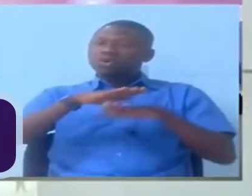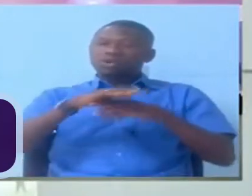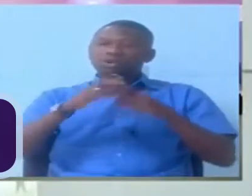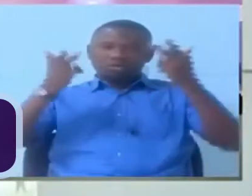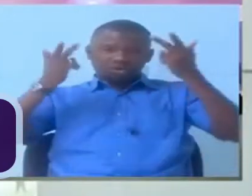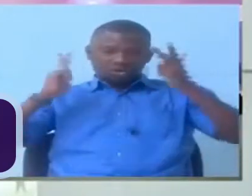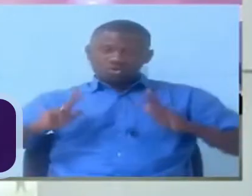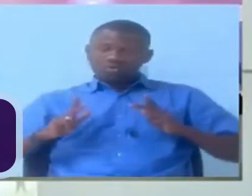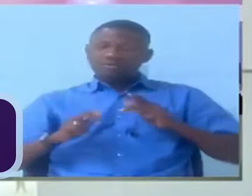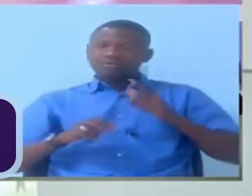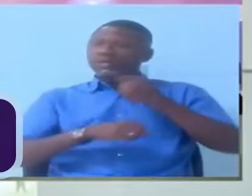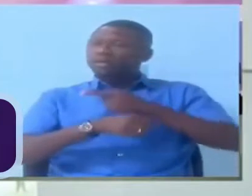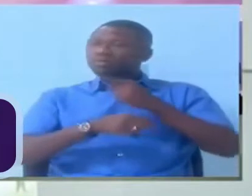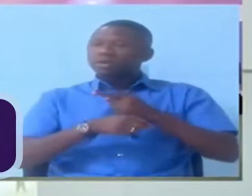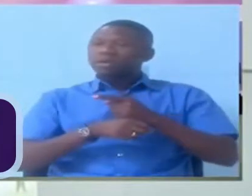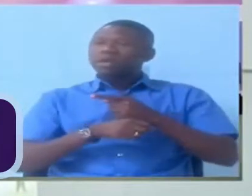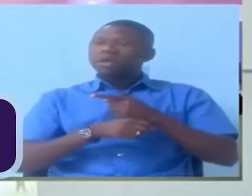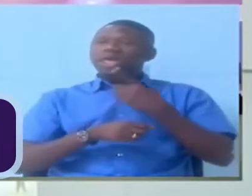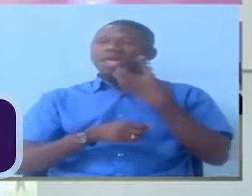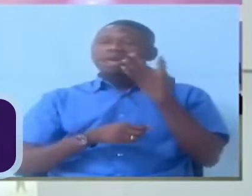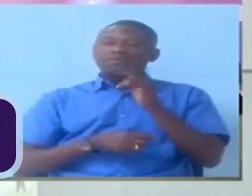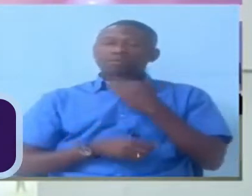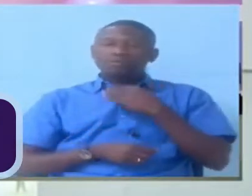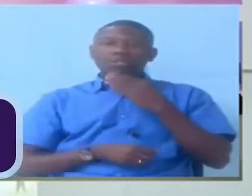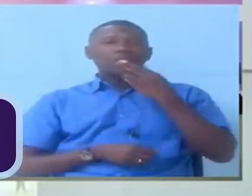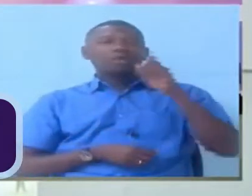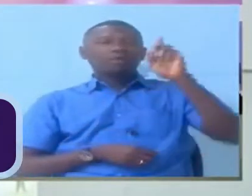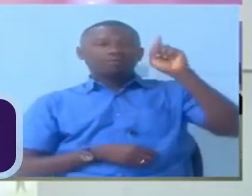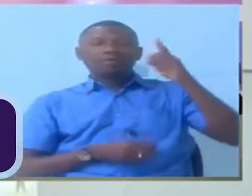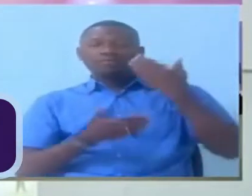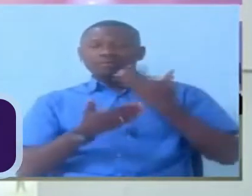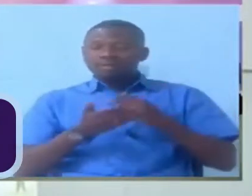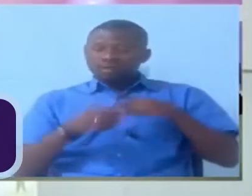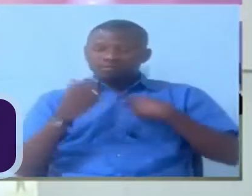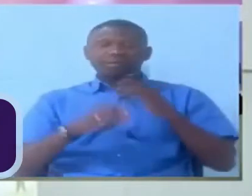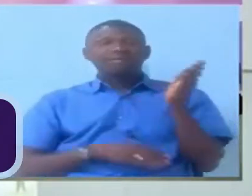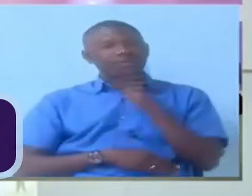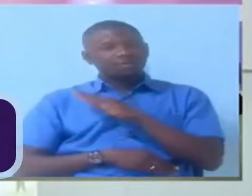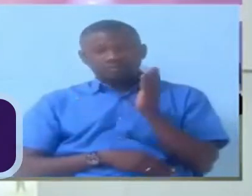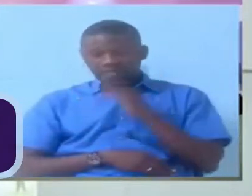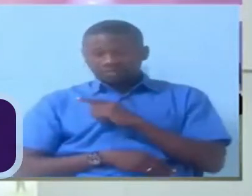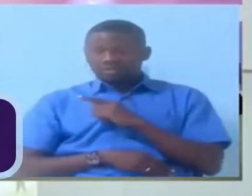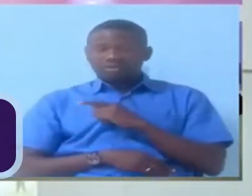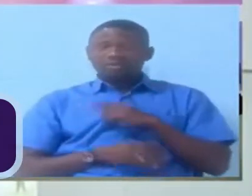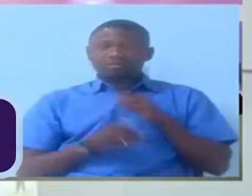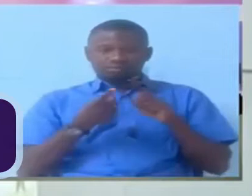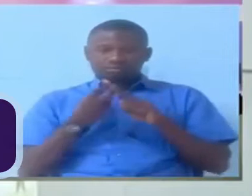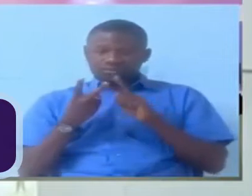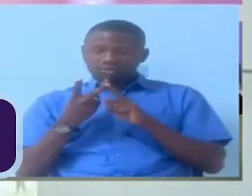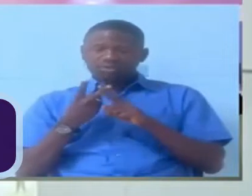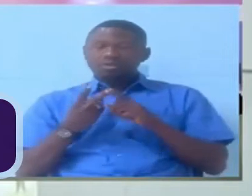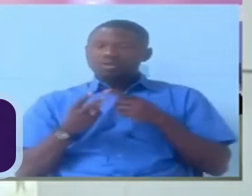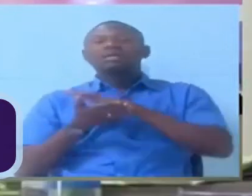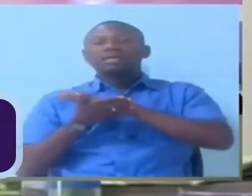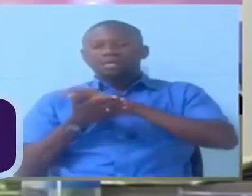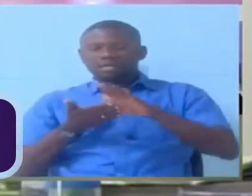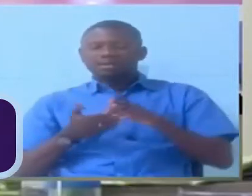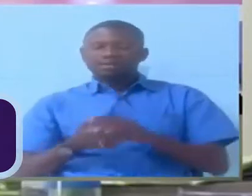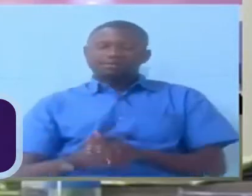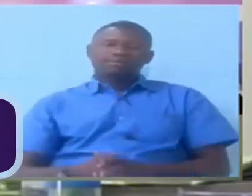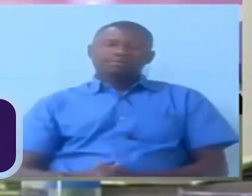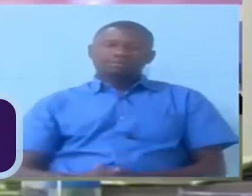You want to speak English? That's good. Thank you very much. Okay. You have taken